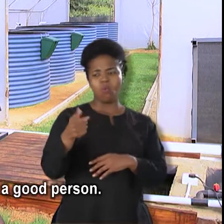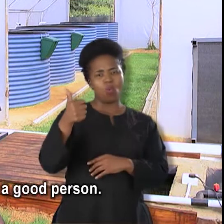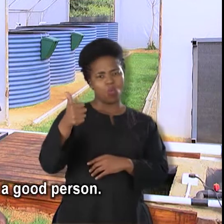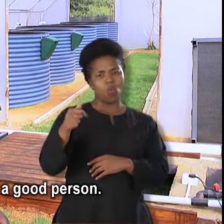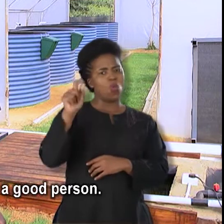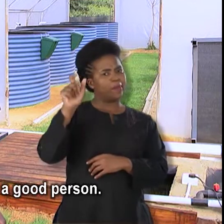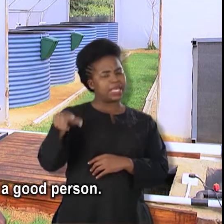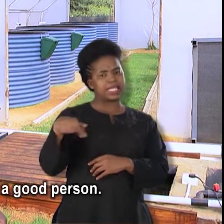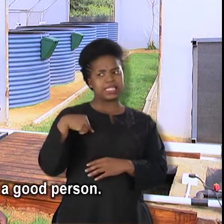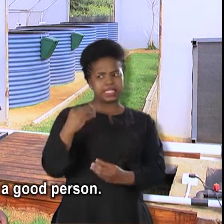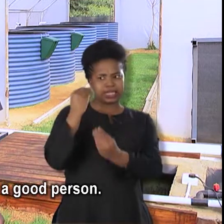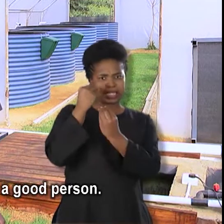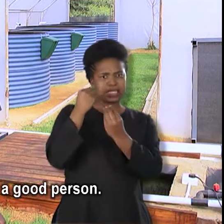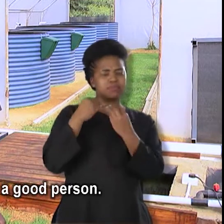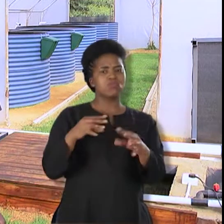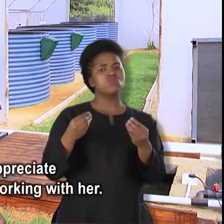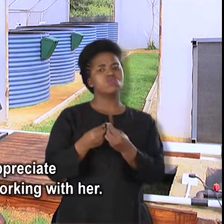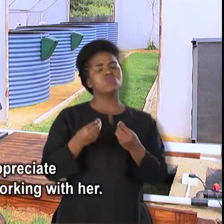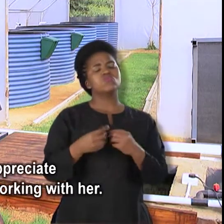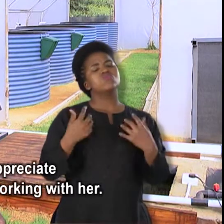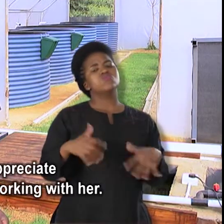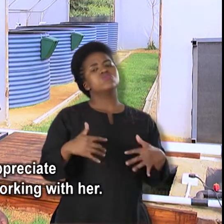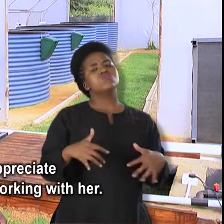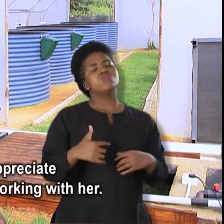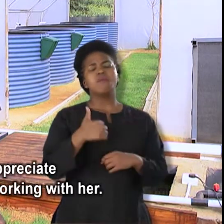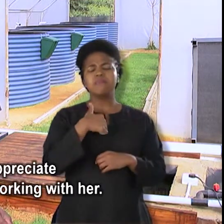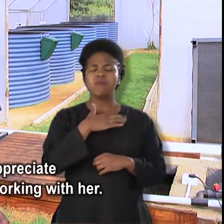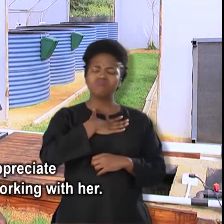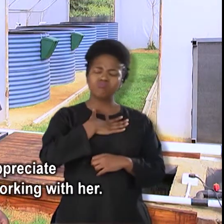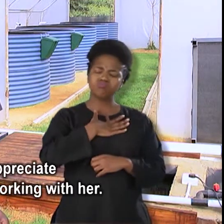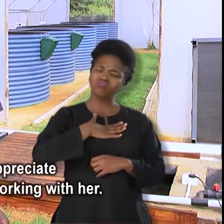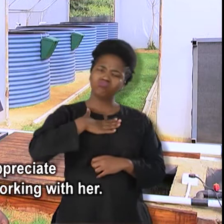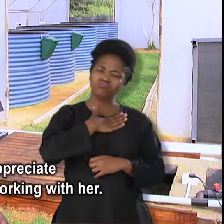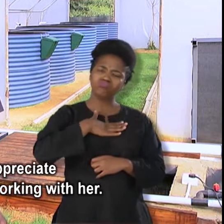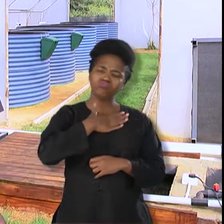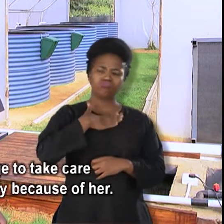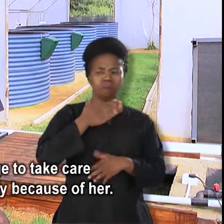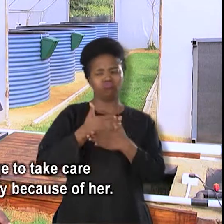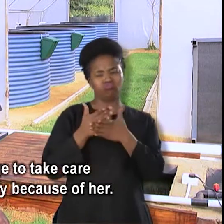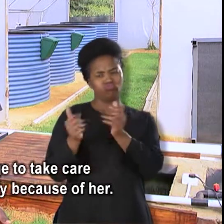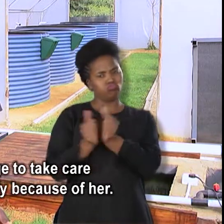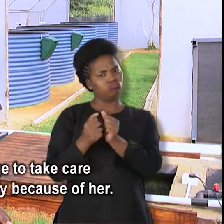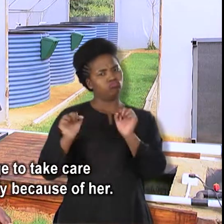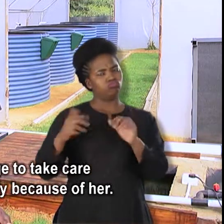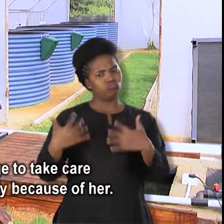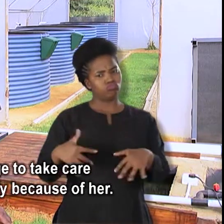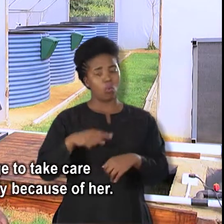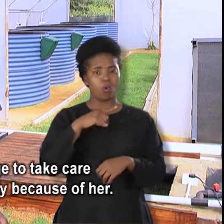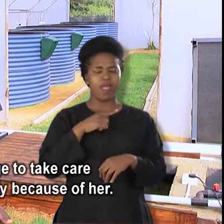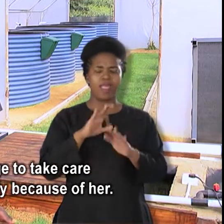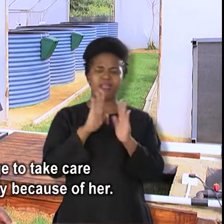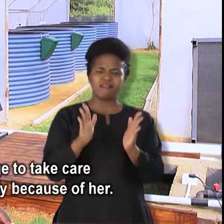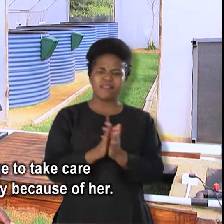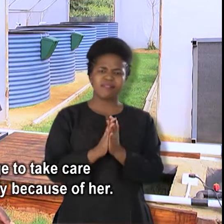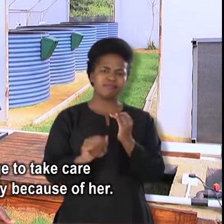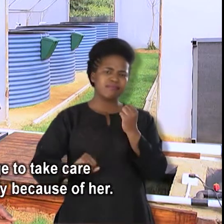person and she teaches me a lot of things. And I am appreciate and I like to be working with her because I get everything to him.